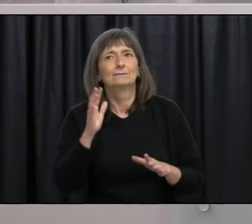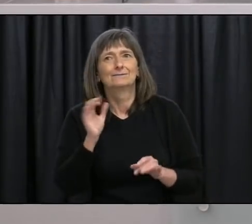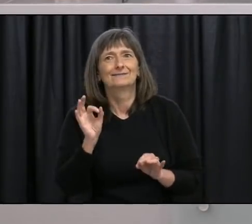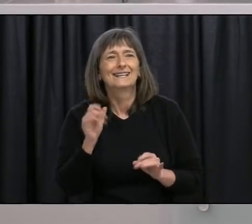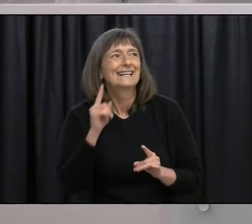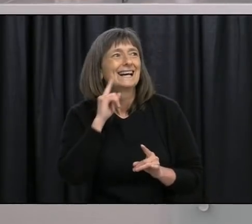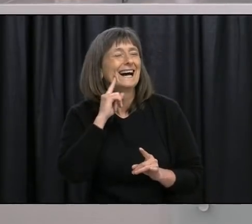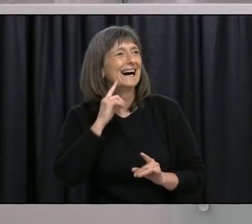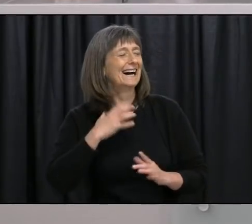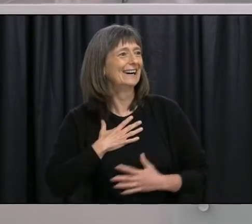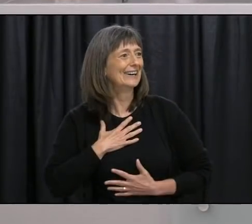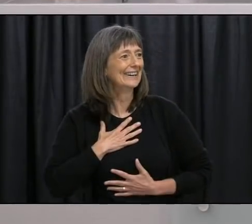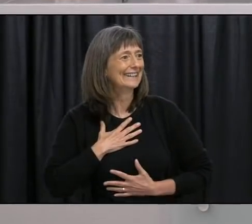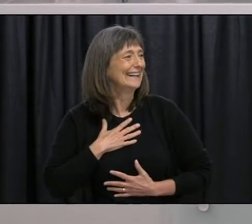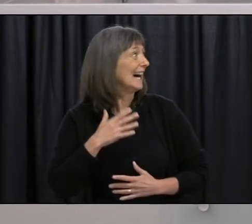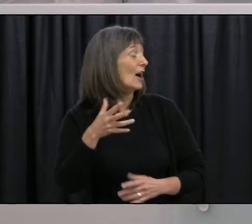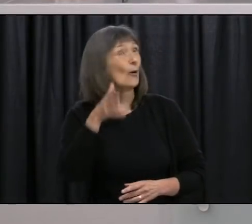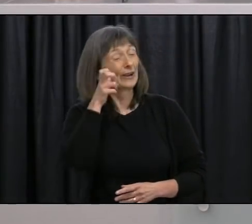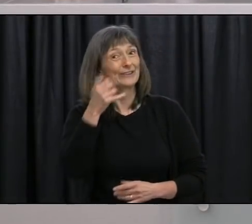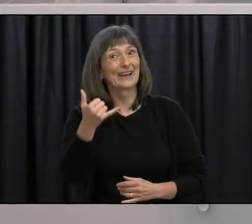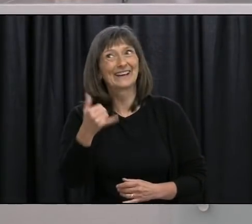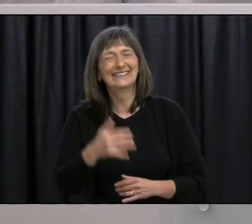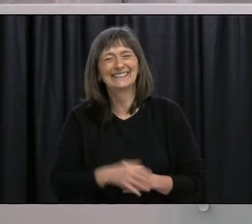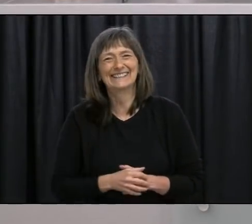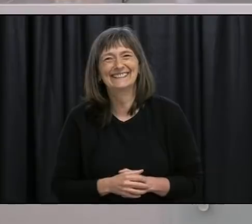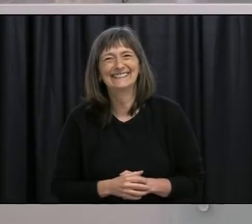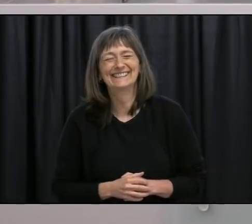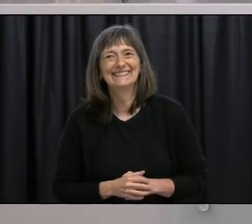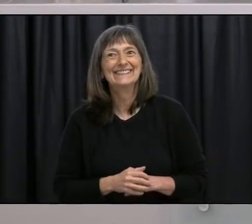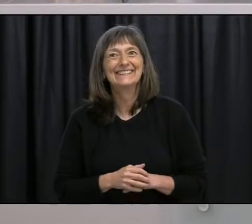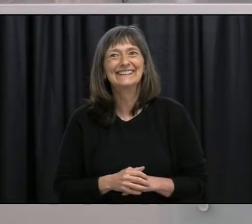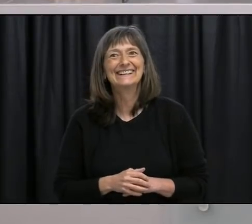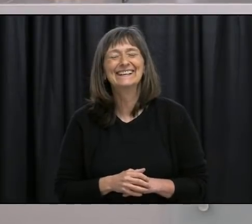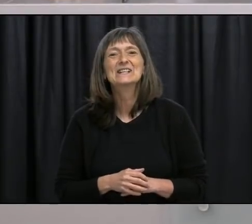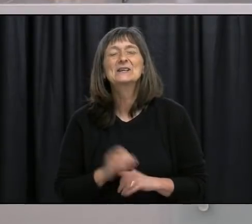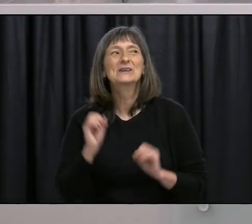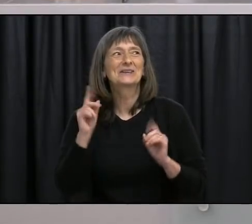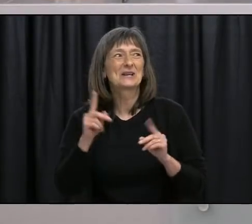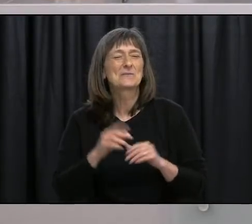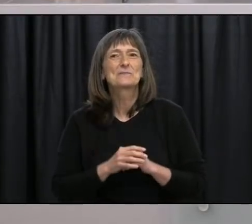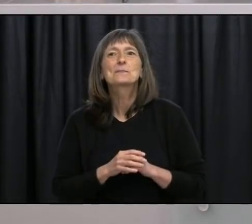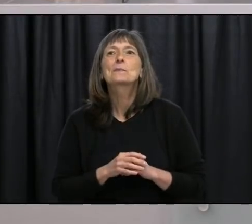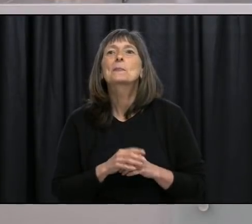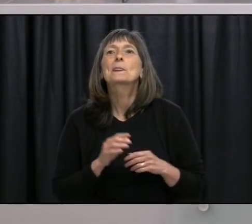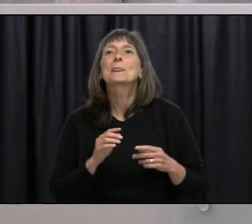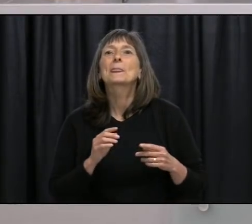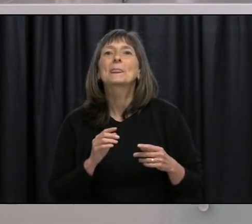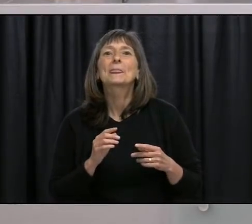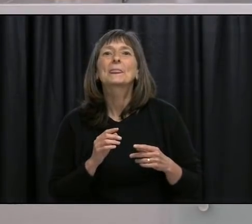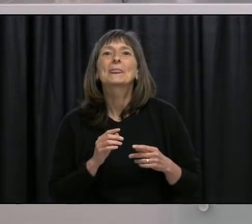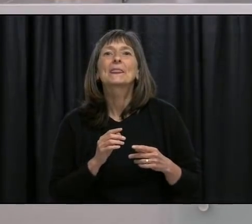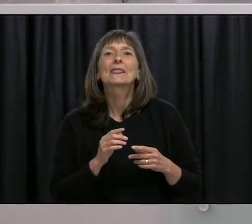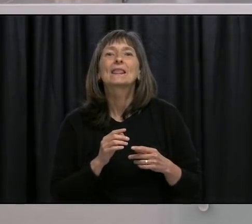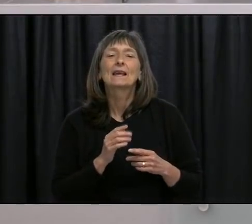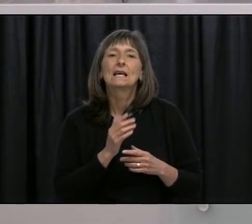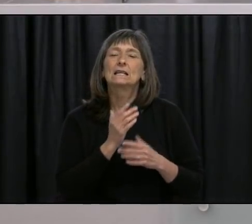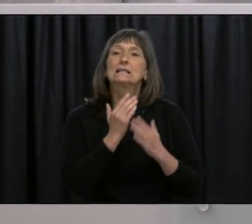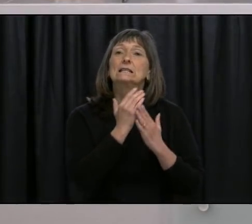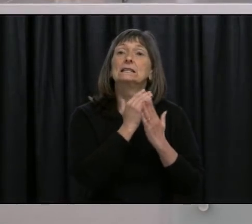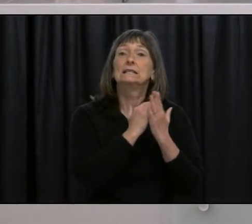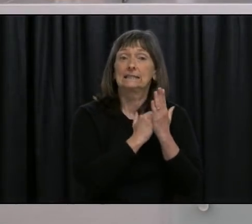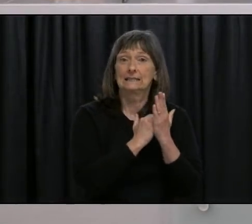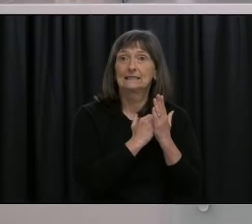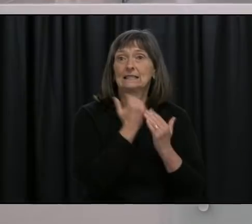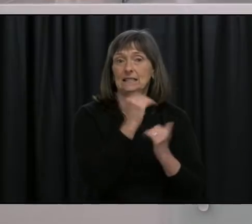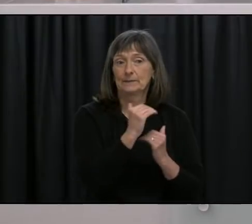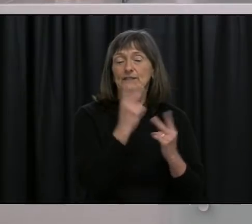people can't hear me. I got you now, no problem. So the question is for the lifted visitors restrictions